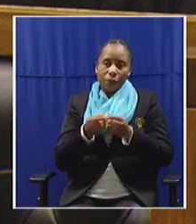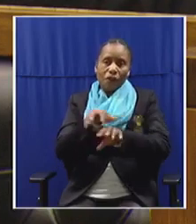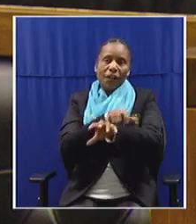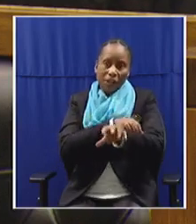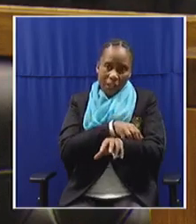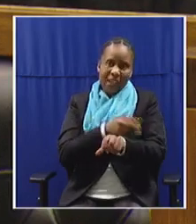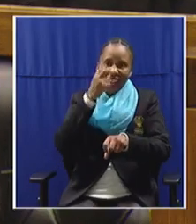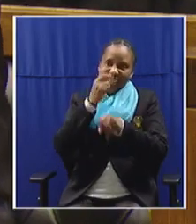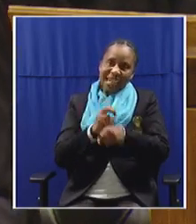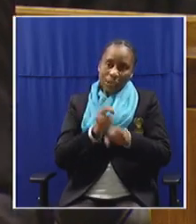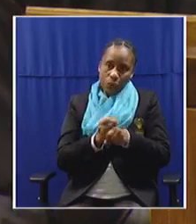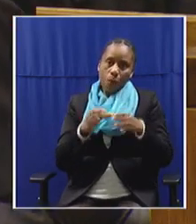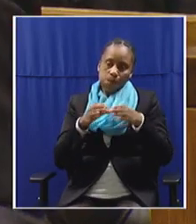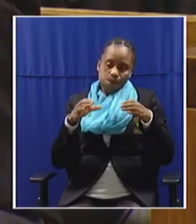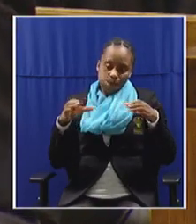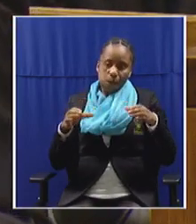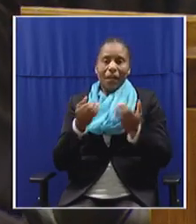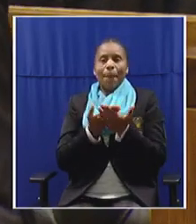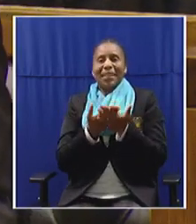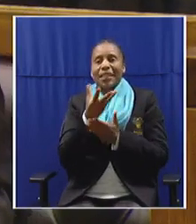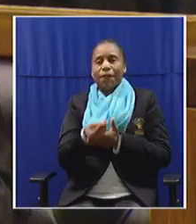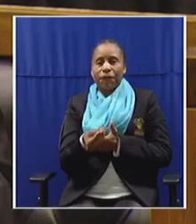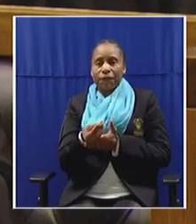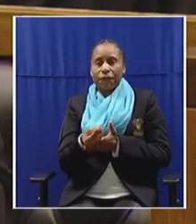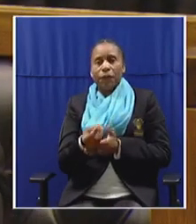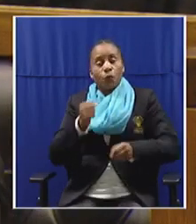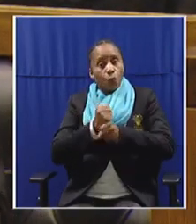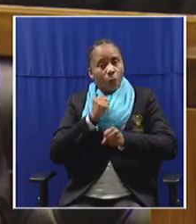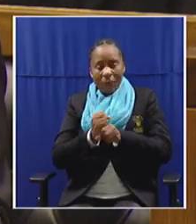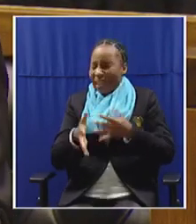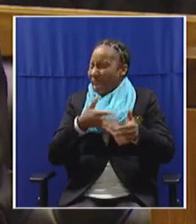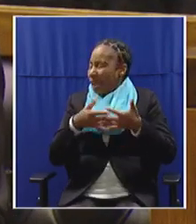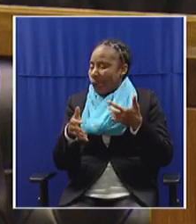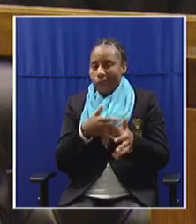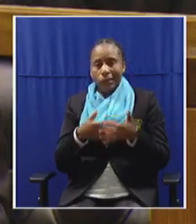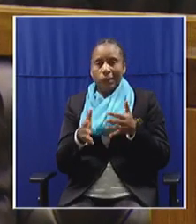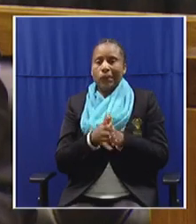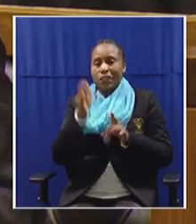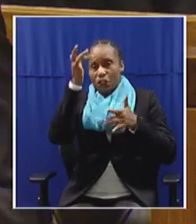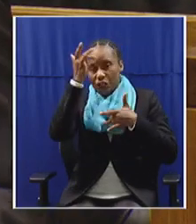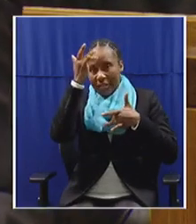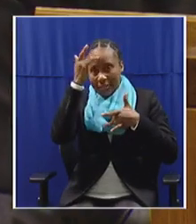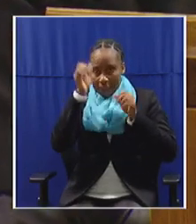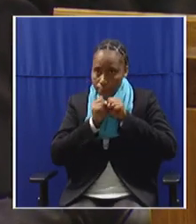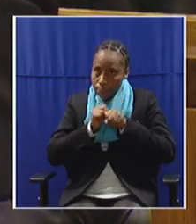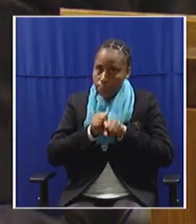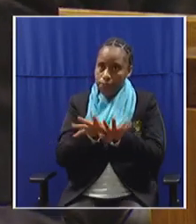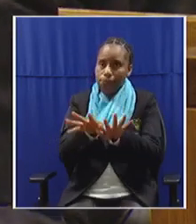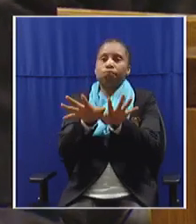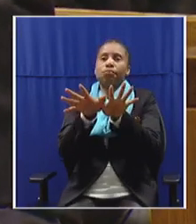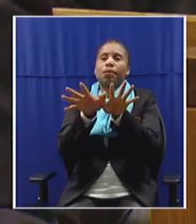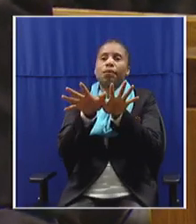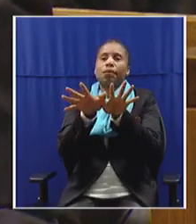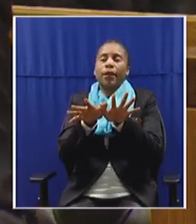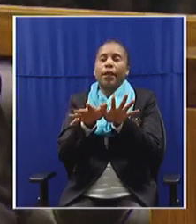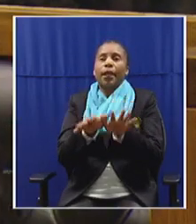will need to increase its capacity to deal with any disease outbreak. The institutions